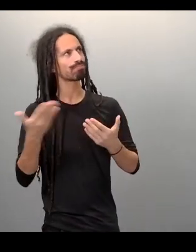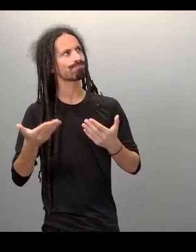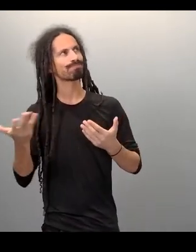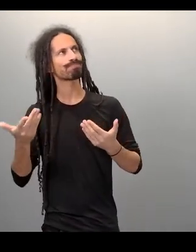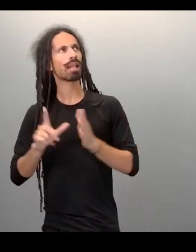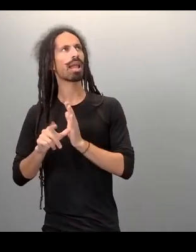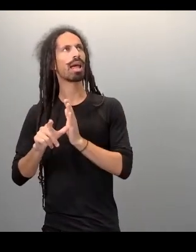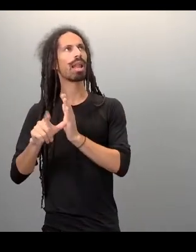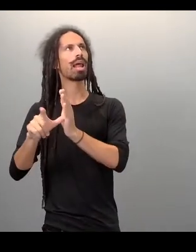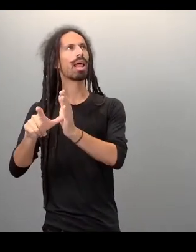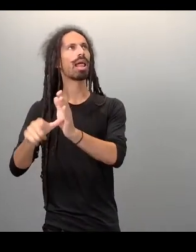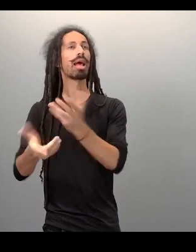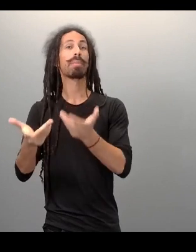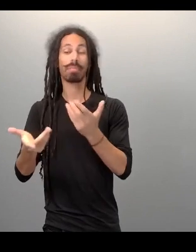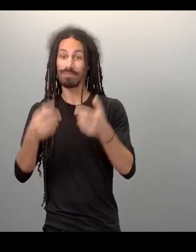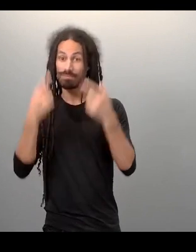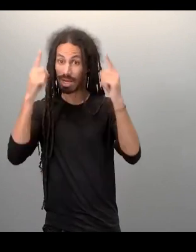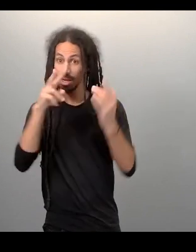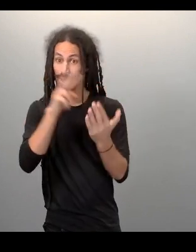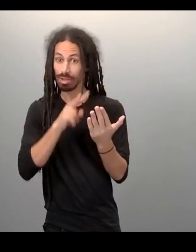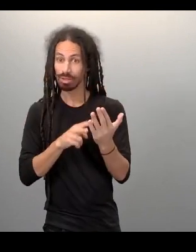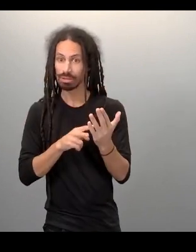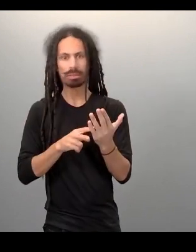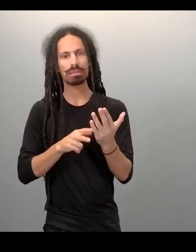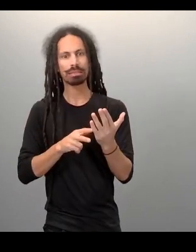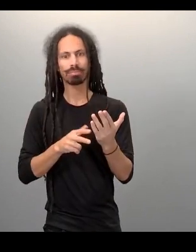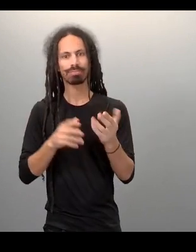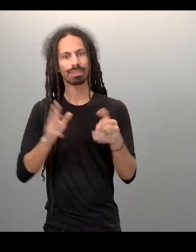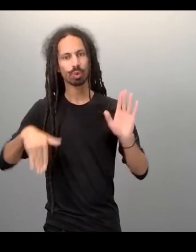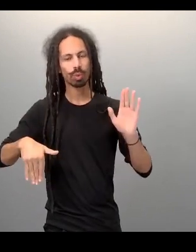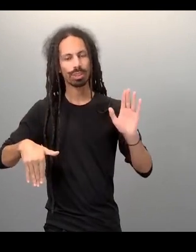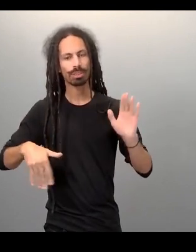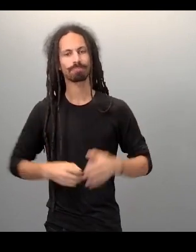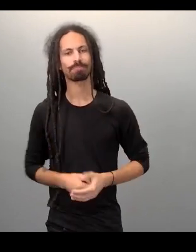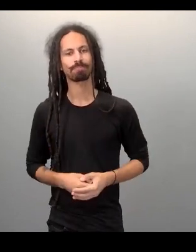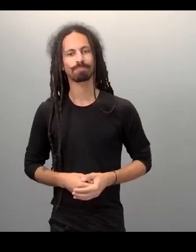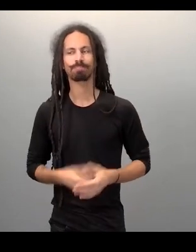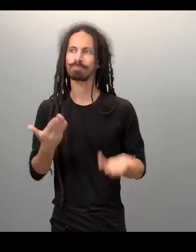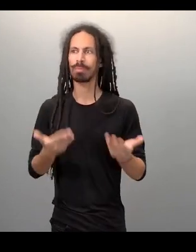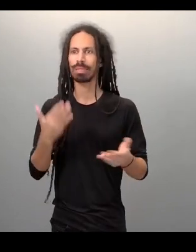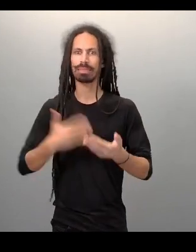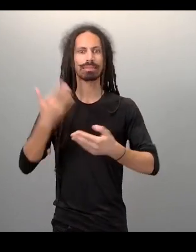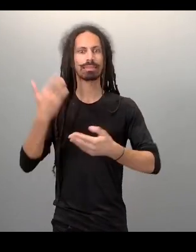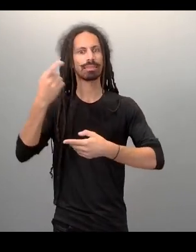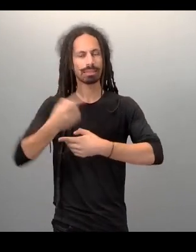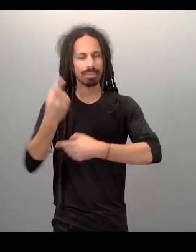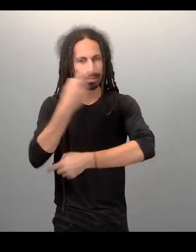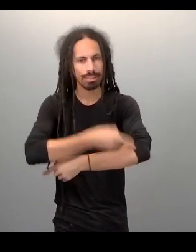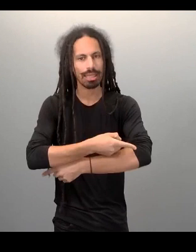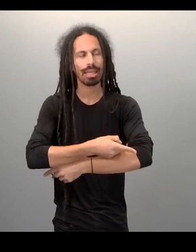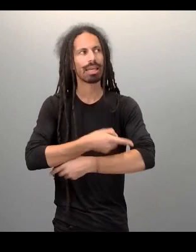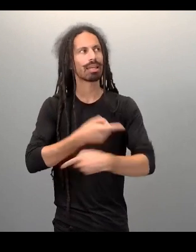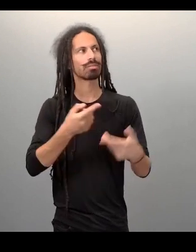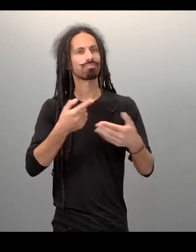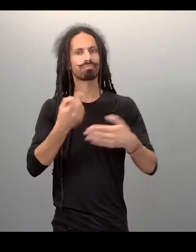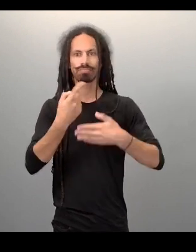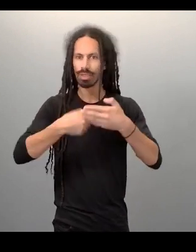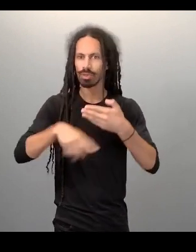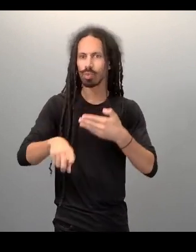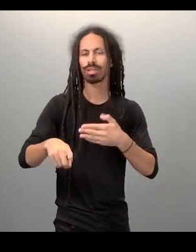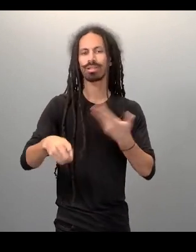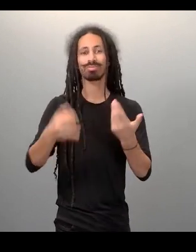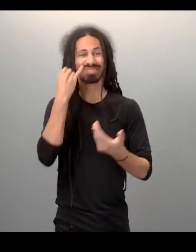at the required time. They might only review it the next day or later that week. So if something is